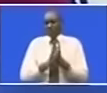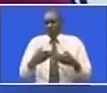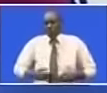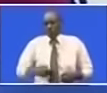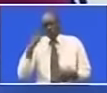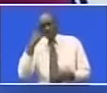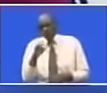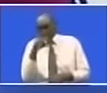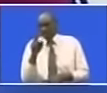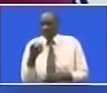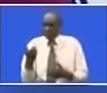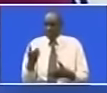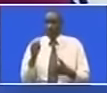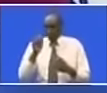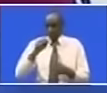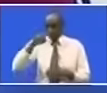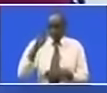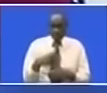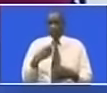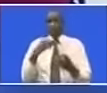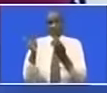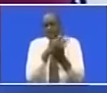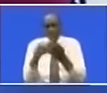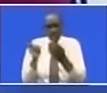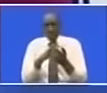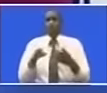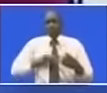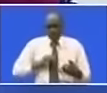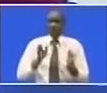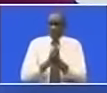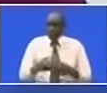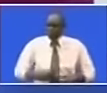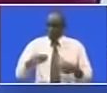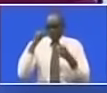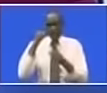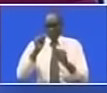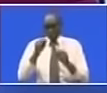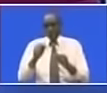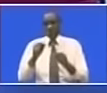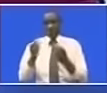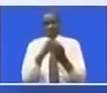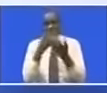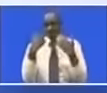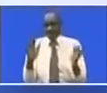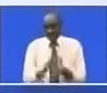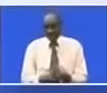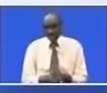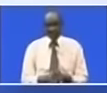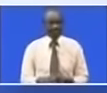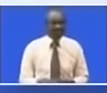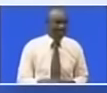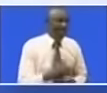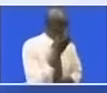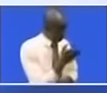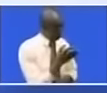think the candidates were able to acquit themselves well to the women and the youth who form up a big bulk of the electorate? You see, there's no significant